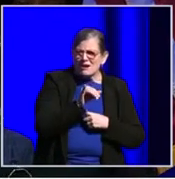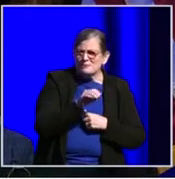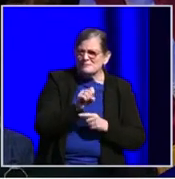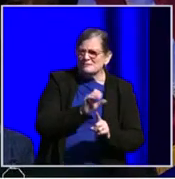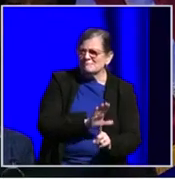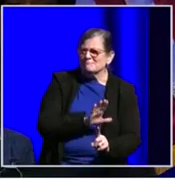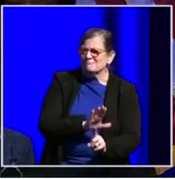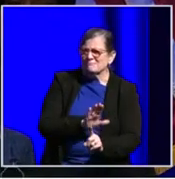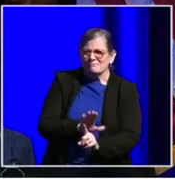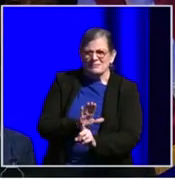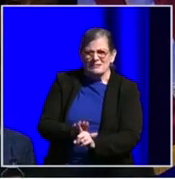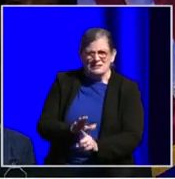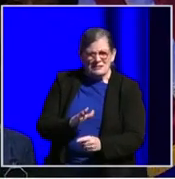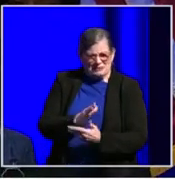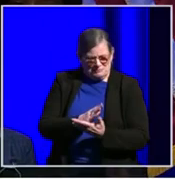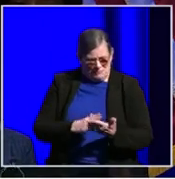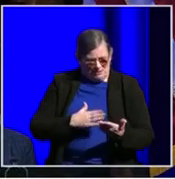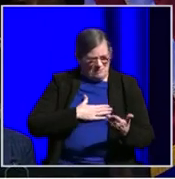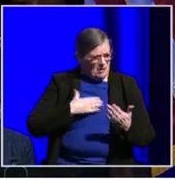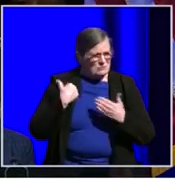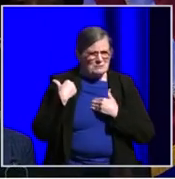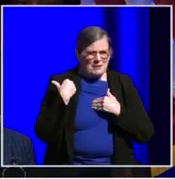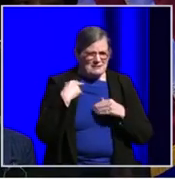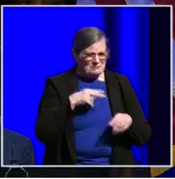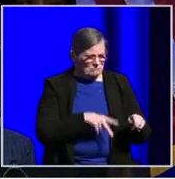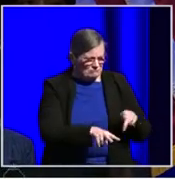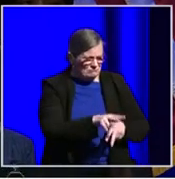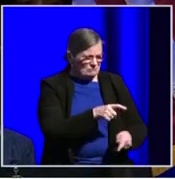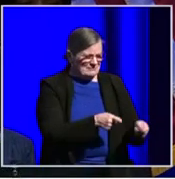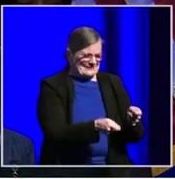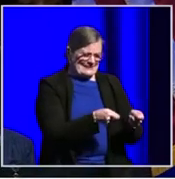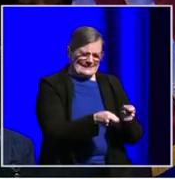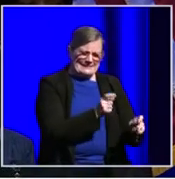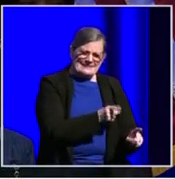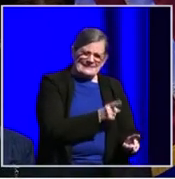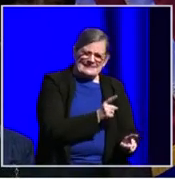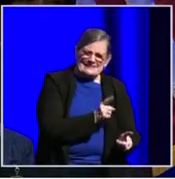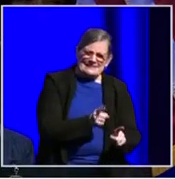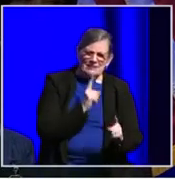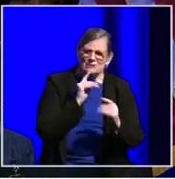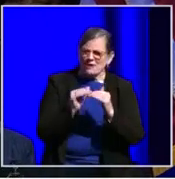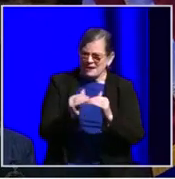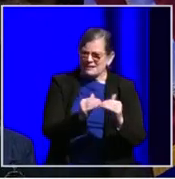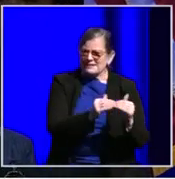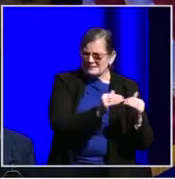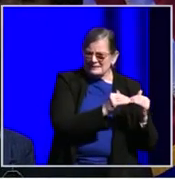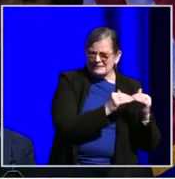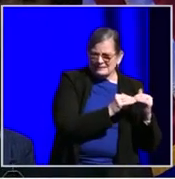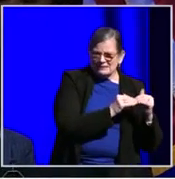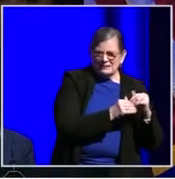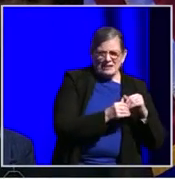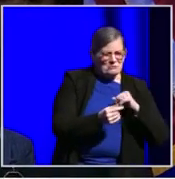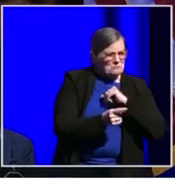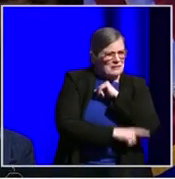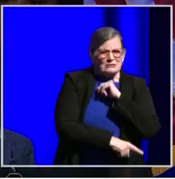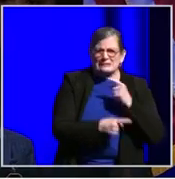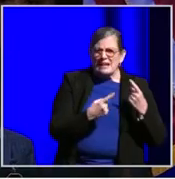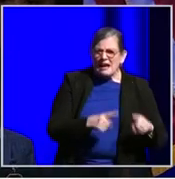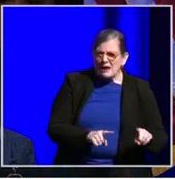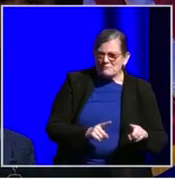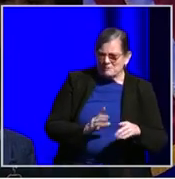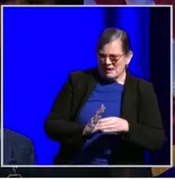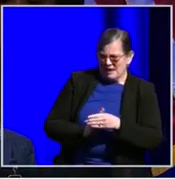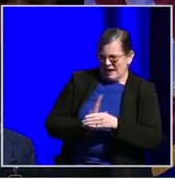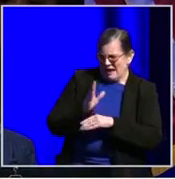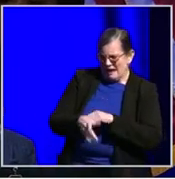and when we have the evidence to do so. But prosecution happens after the fact. To make our community safer, we must stop